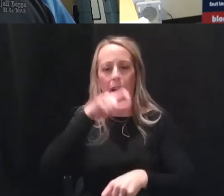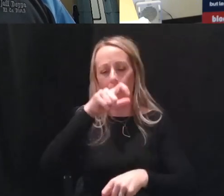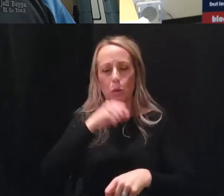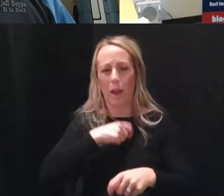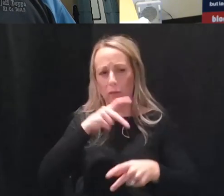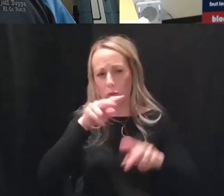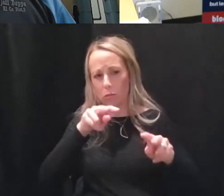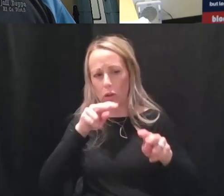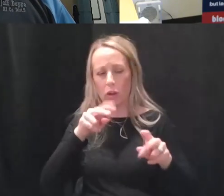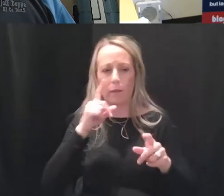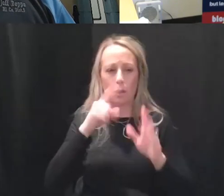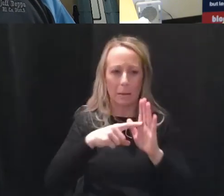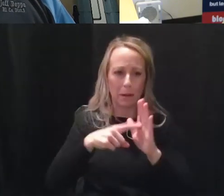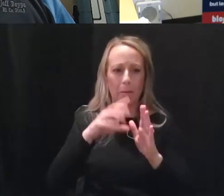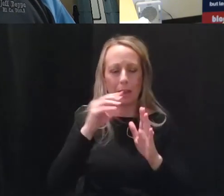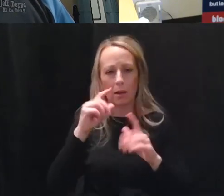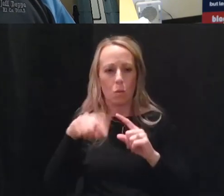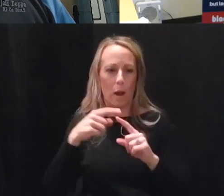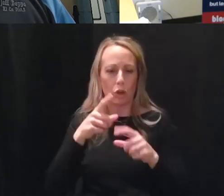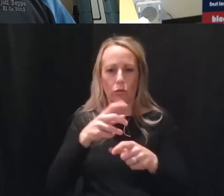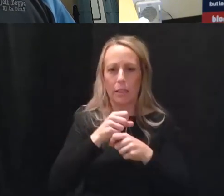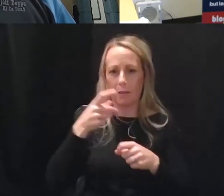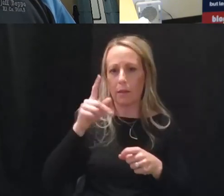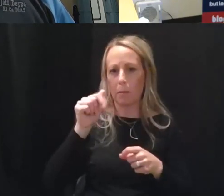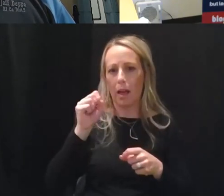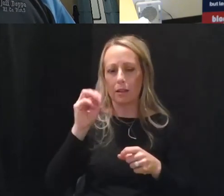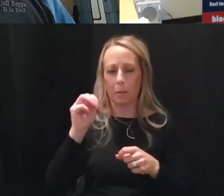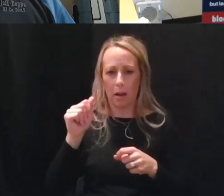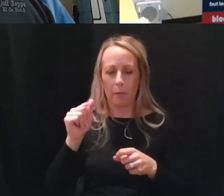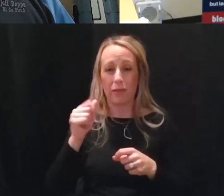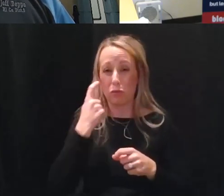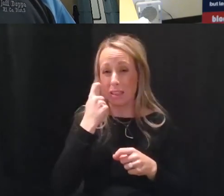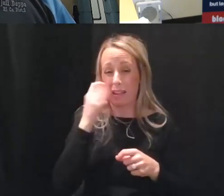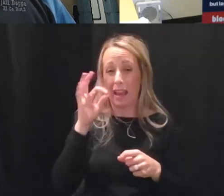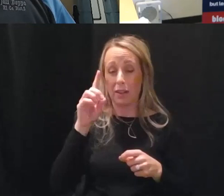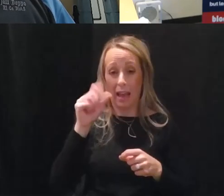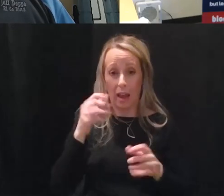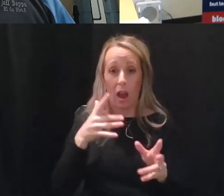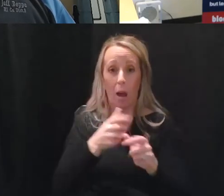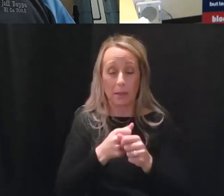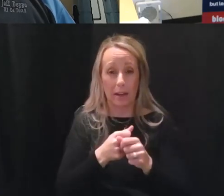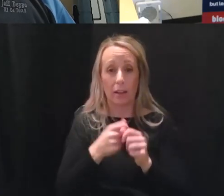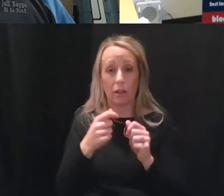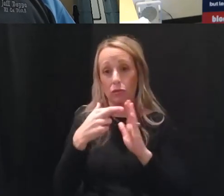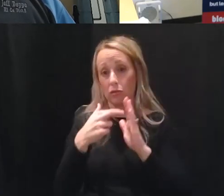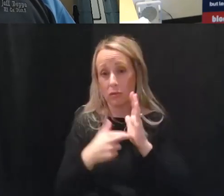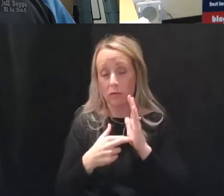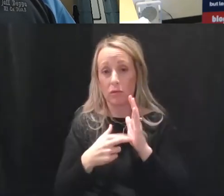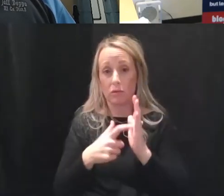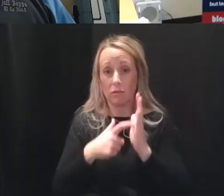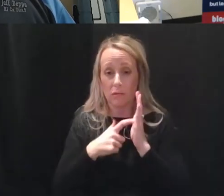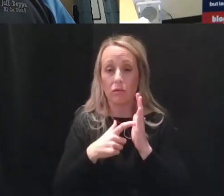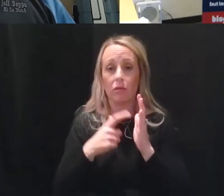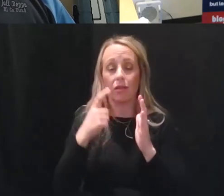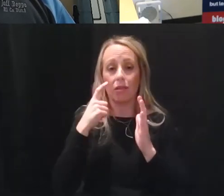those two things. Recently, the FDA did update many of the criteria that were 1-year deferrals, such as travel